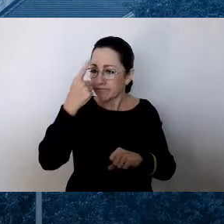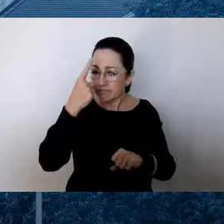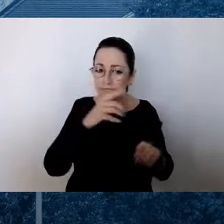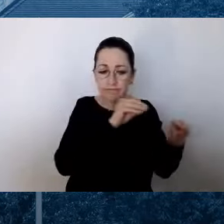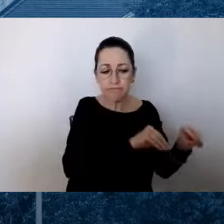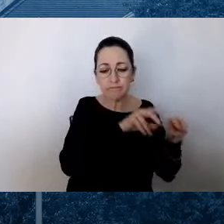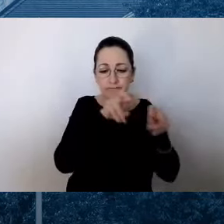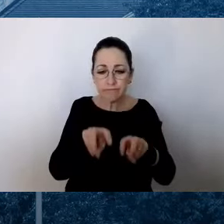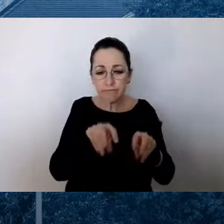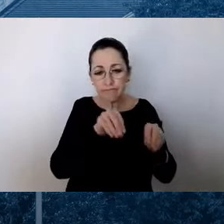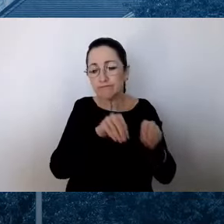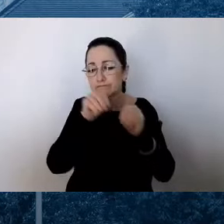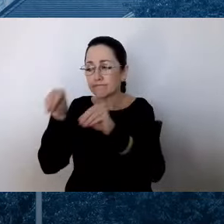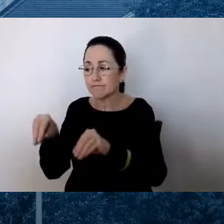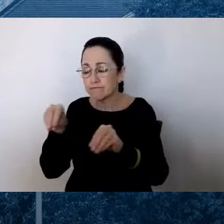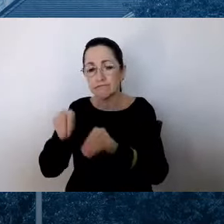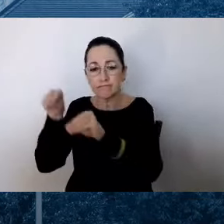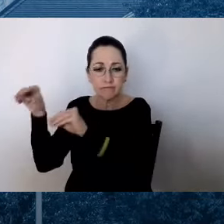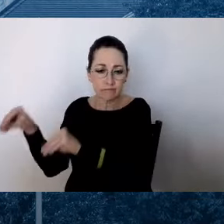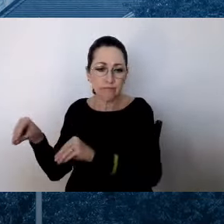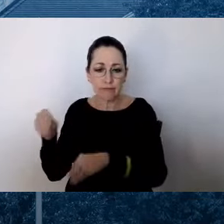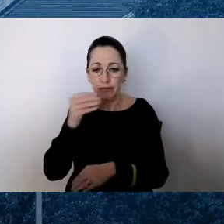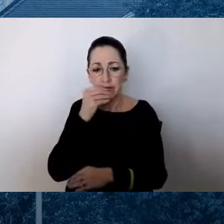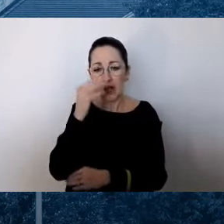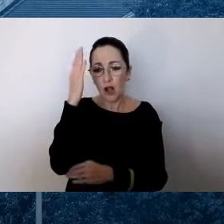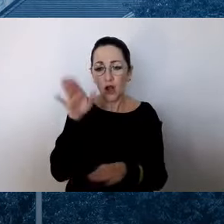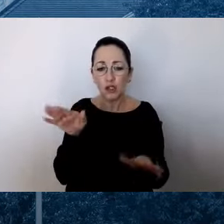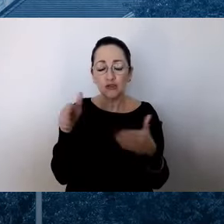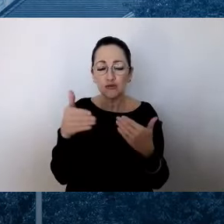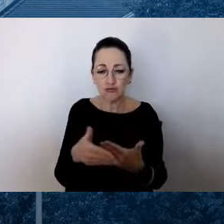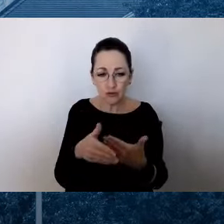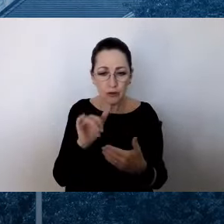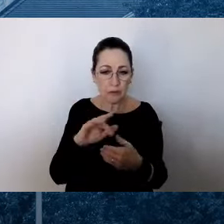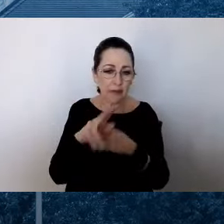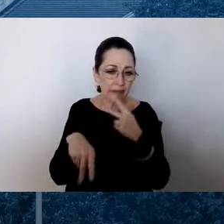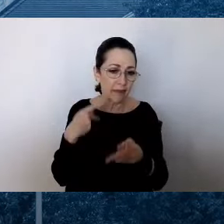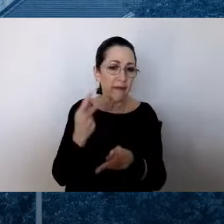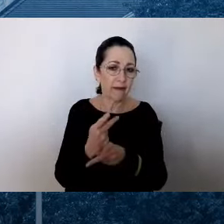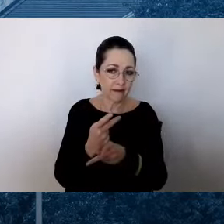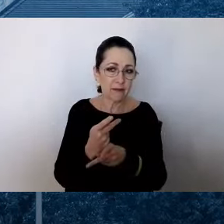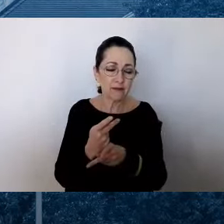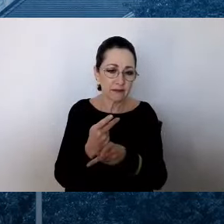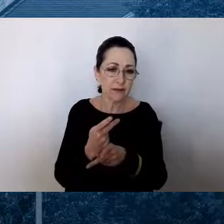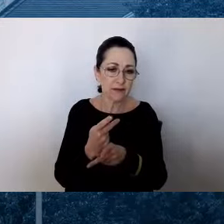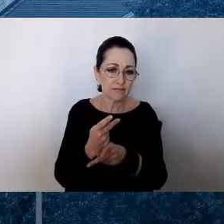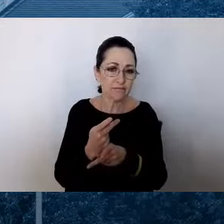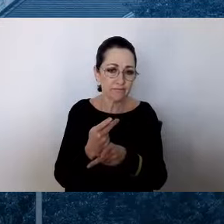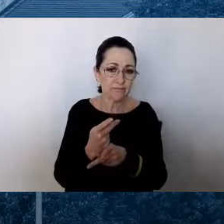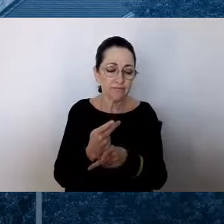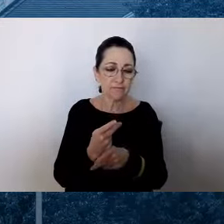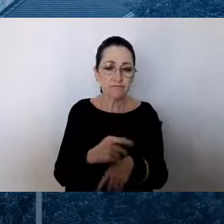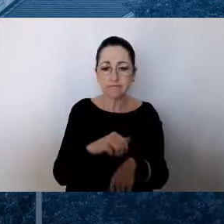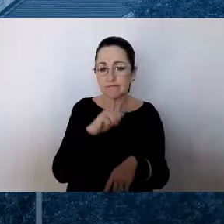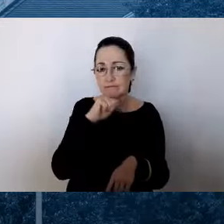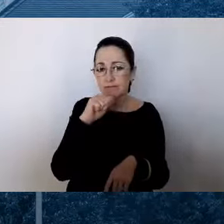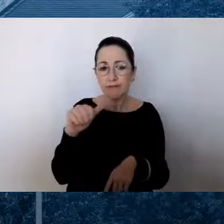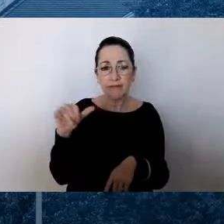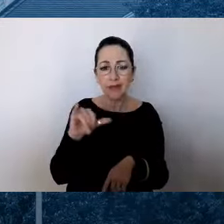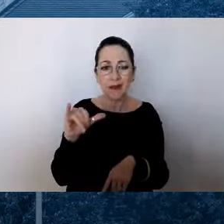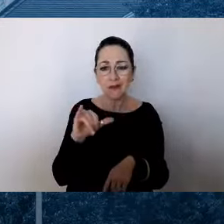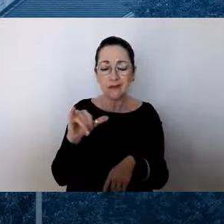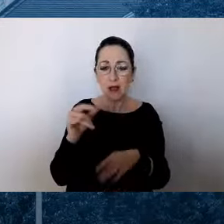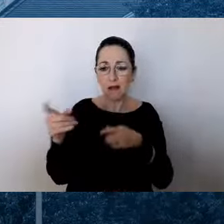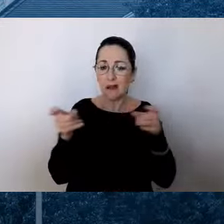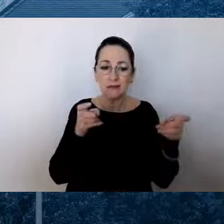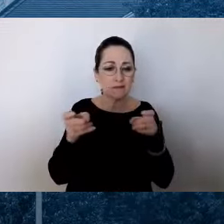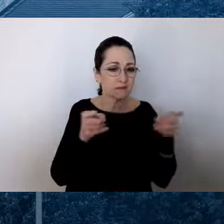and the lunchroom and that kind of thing that aren't as rigidly regulated as, kind of the other times